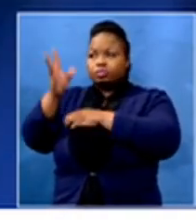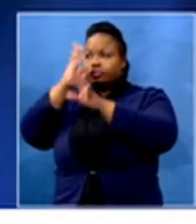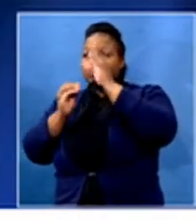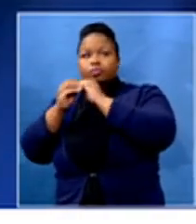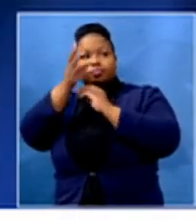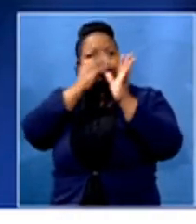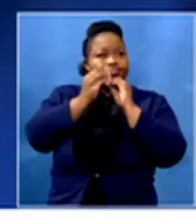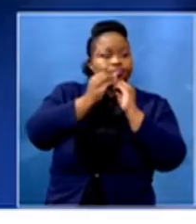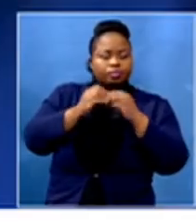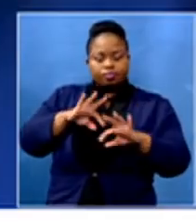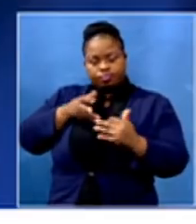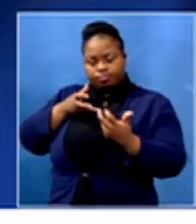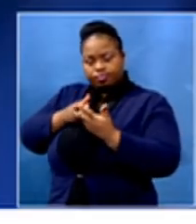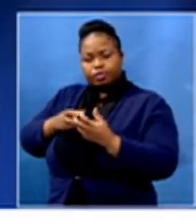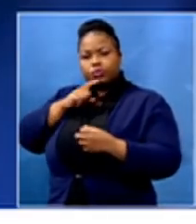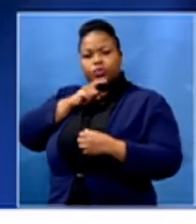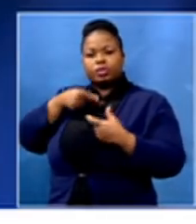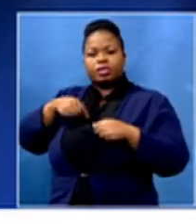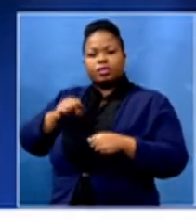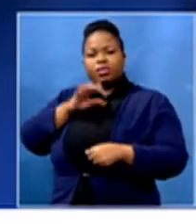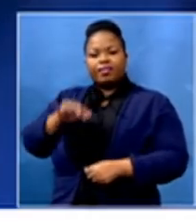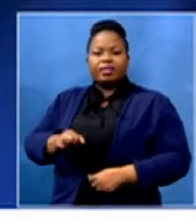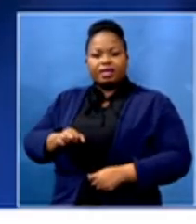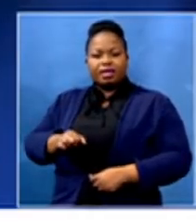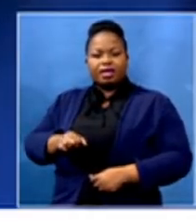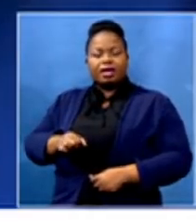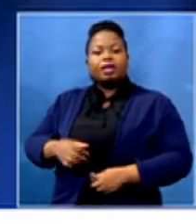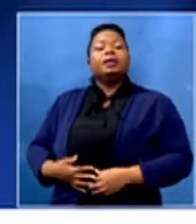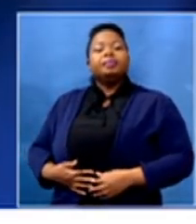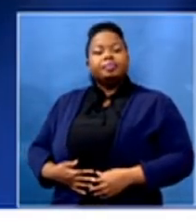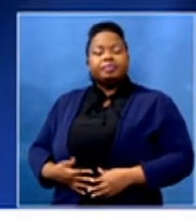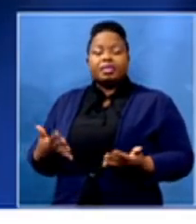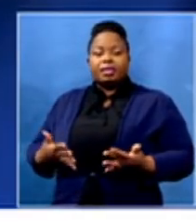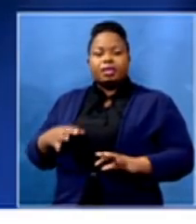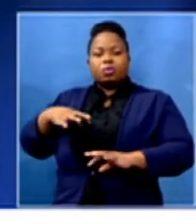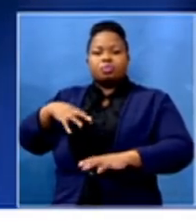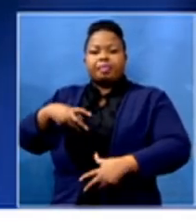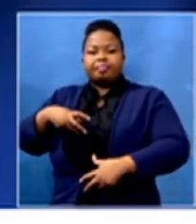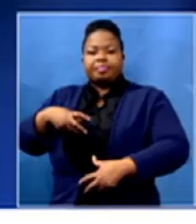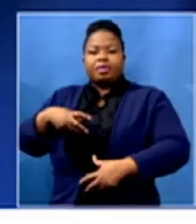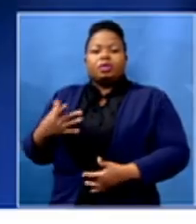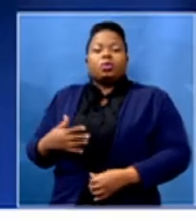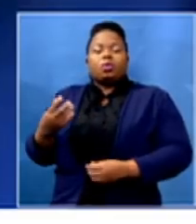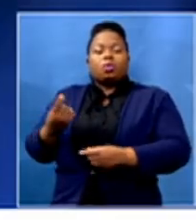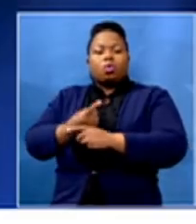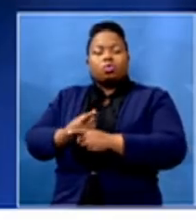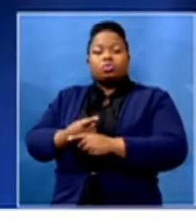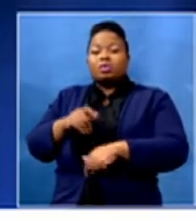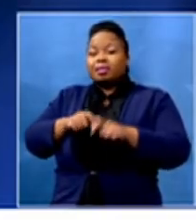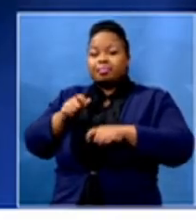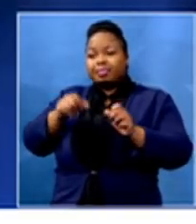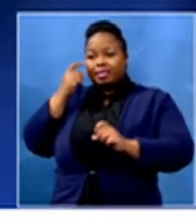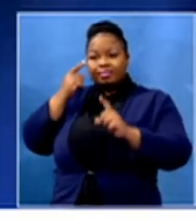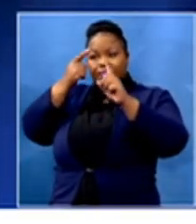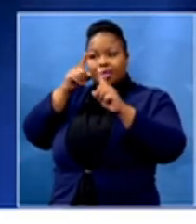will be useful. So the adjusting is going to take a lot of unity of purpose for